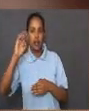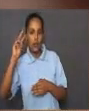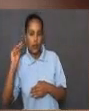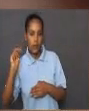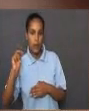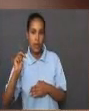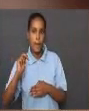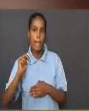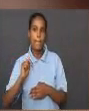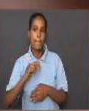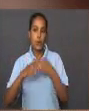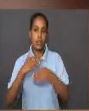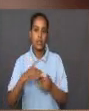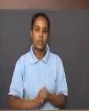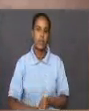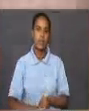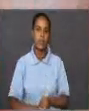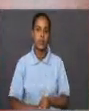is endothermic.